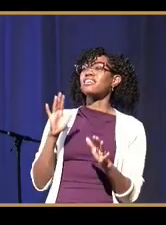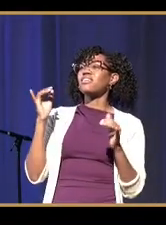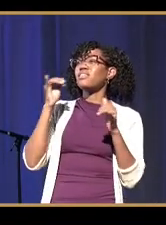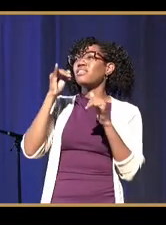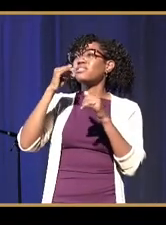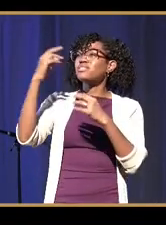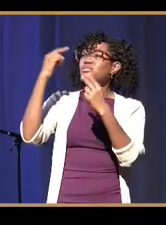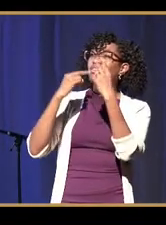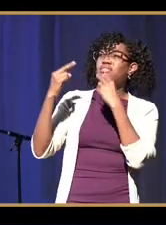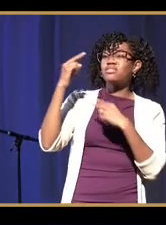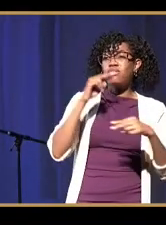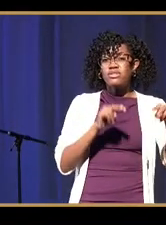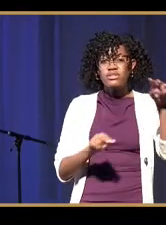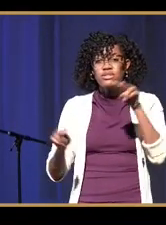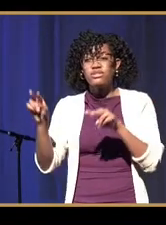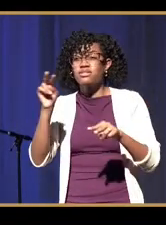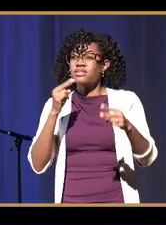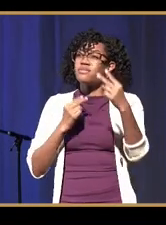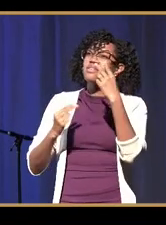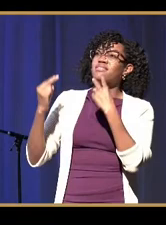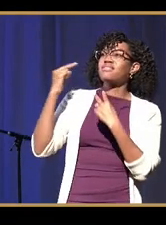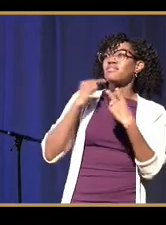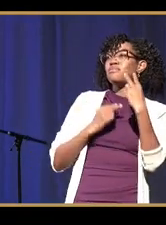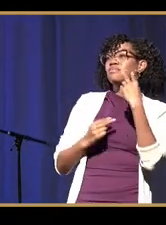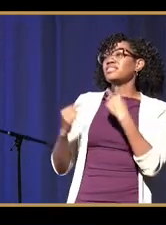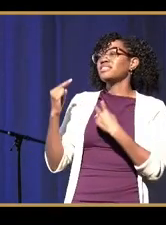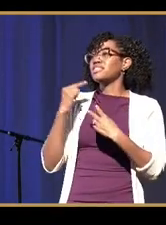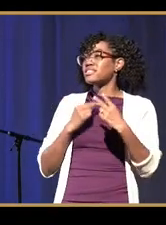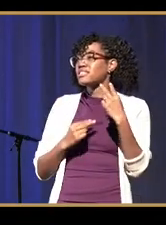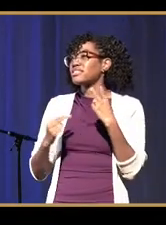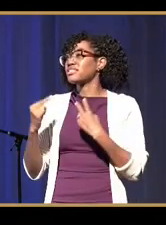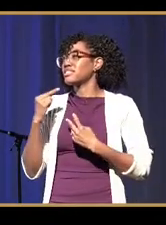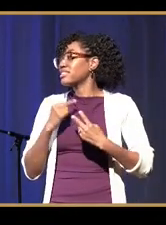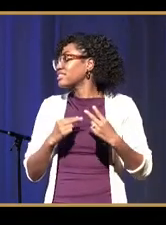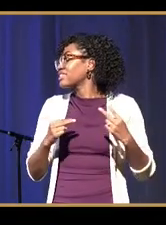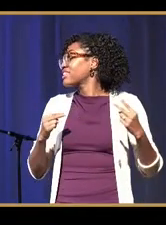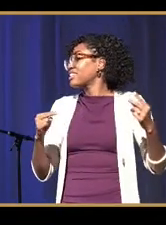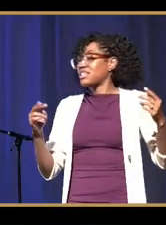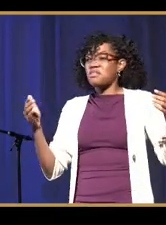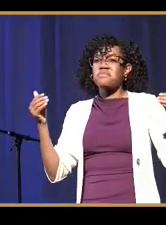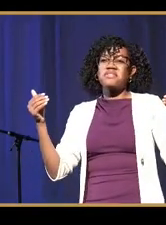Watching over you. Watching over you. Can I give a little